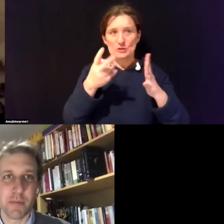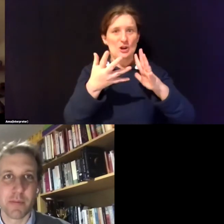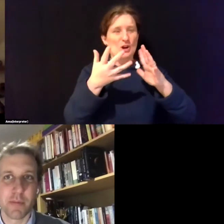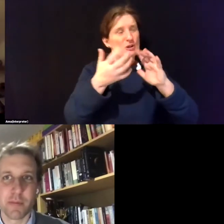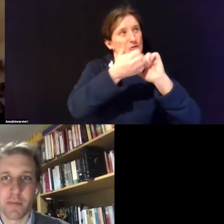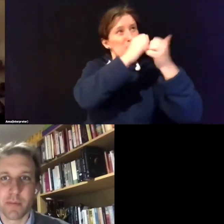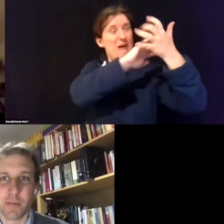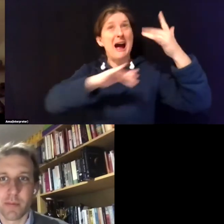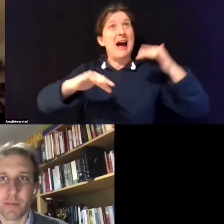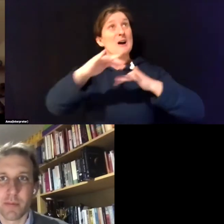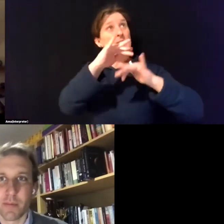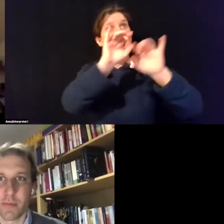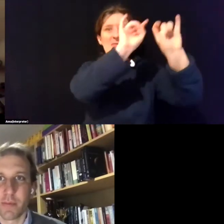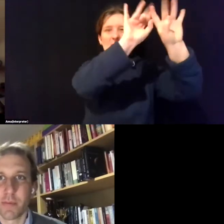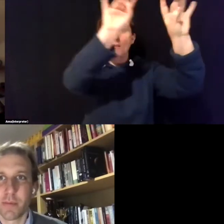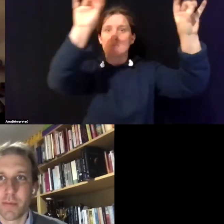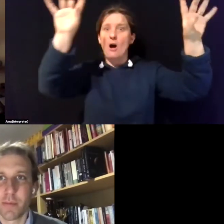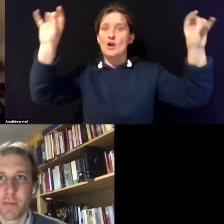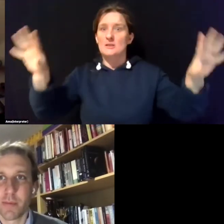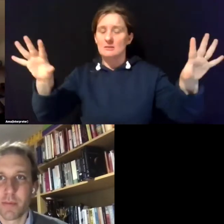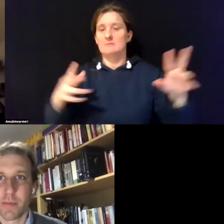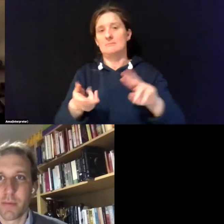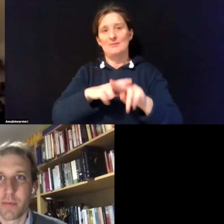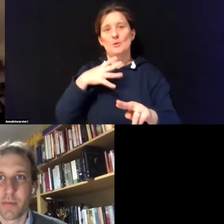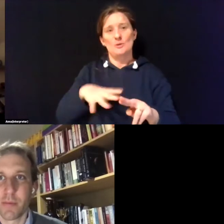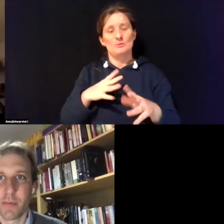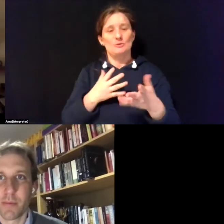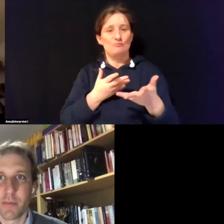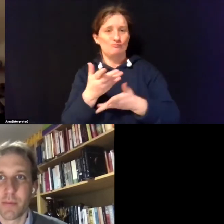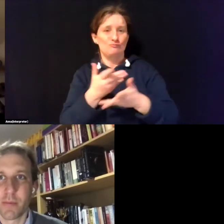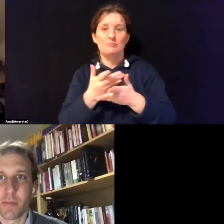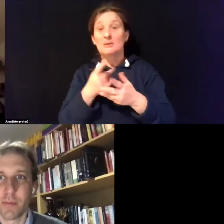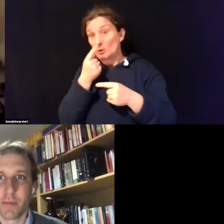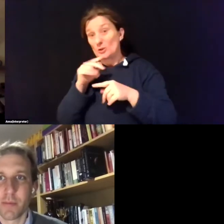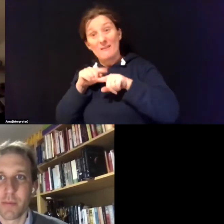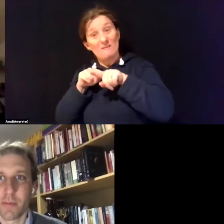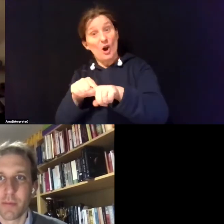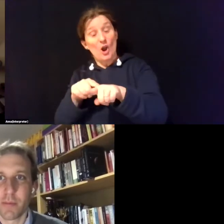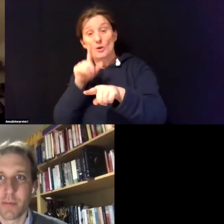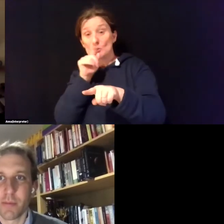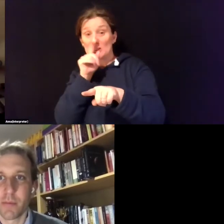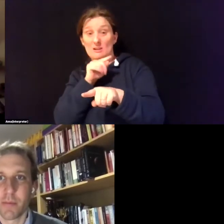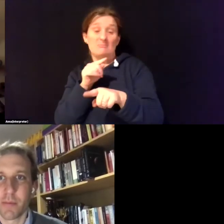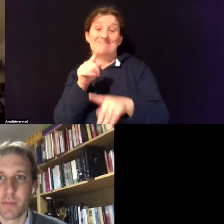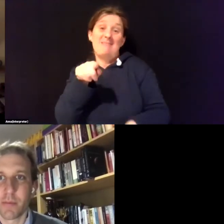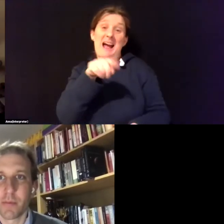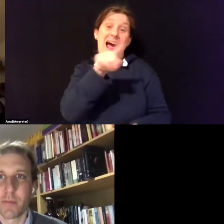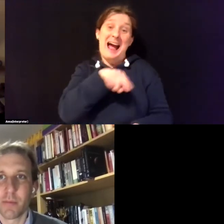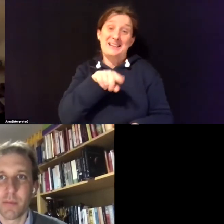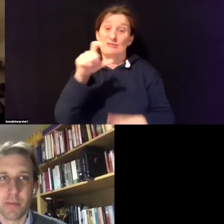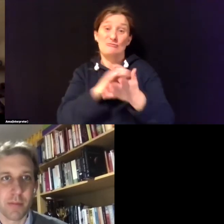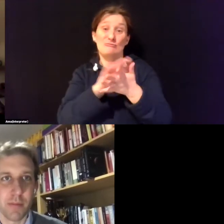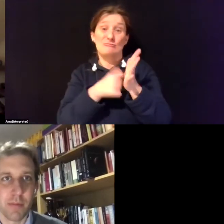more about him and his research, or maybe interact with him online, give him a follow on Twitter. His handle is @ChrisLintott.